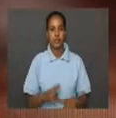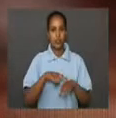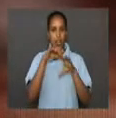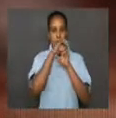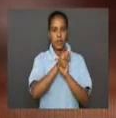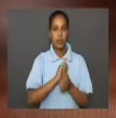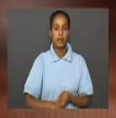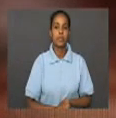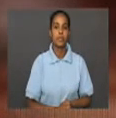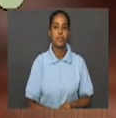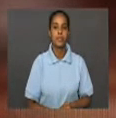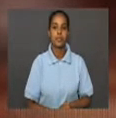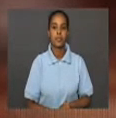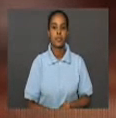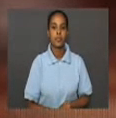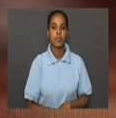Time's up.